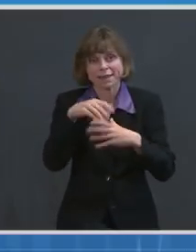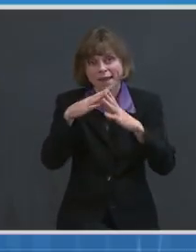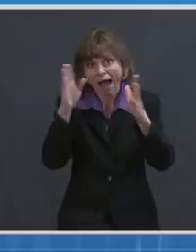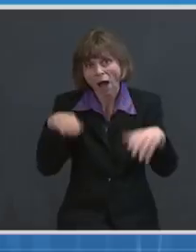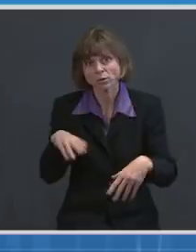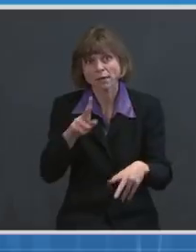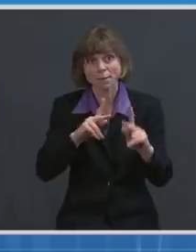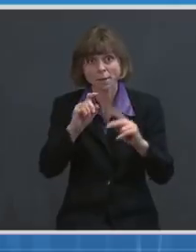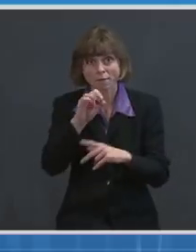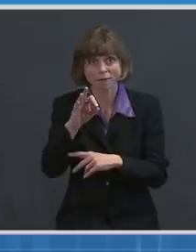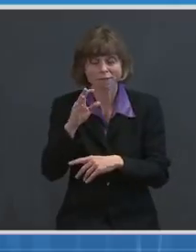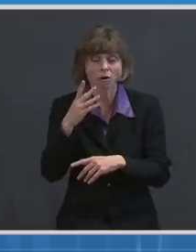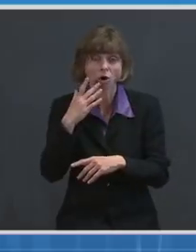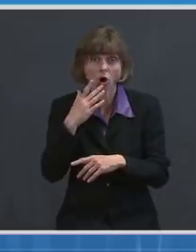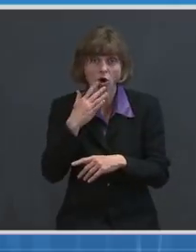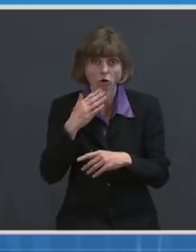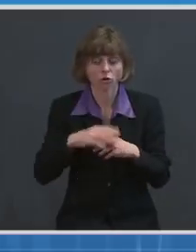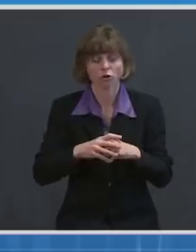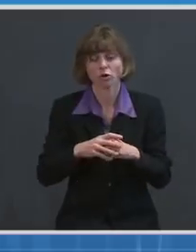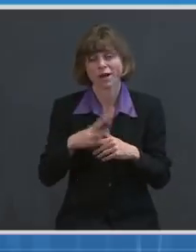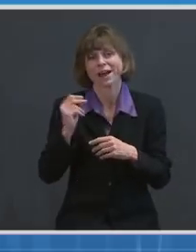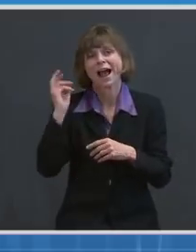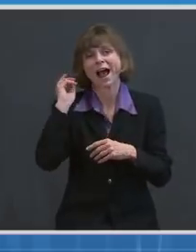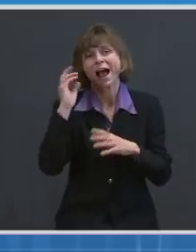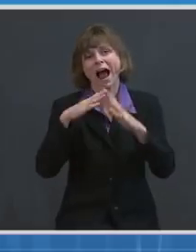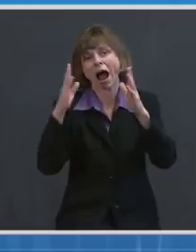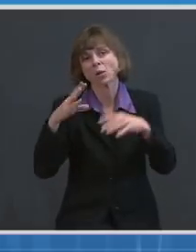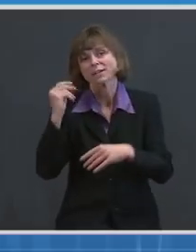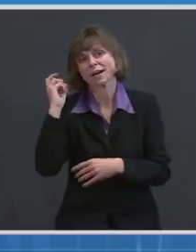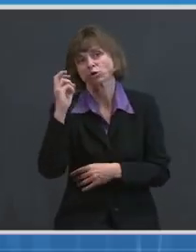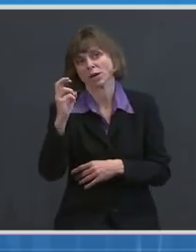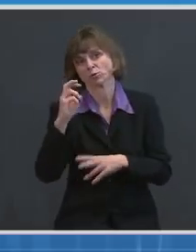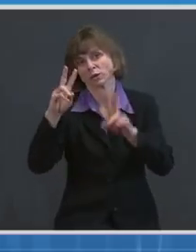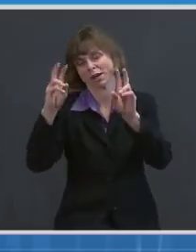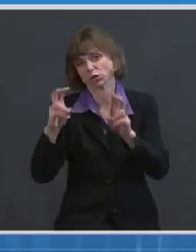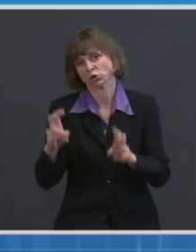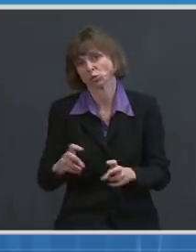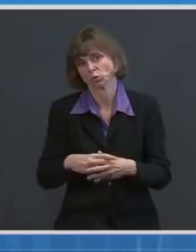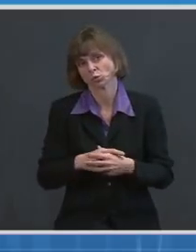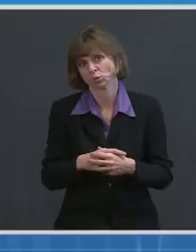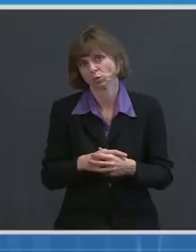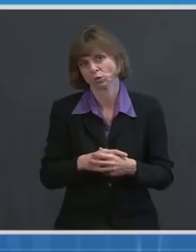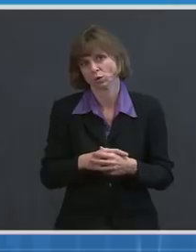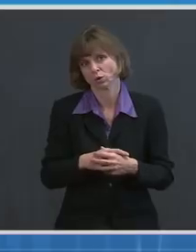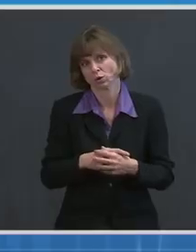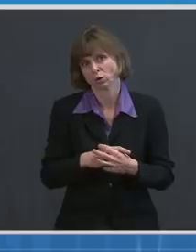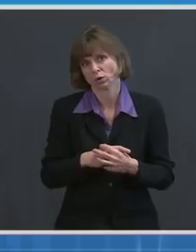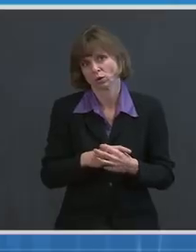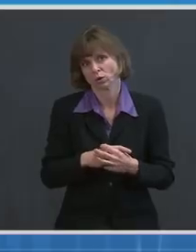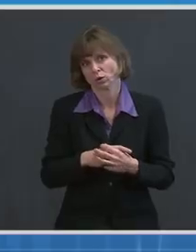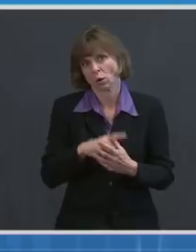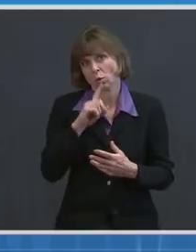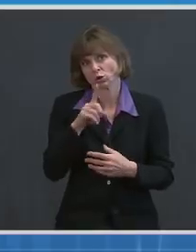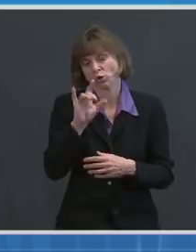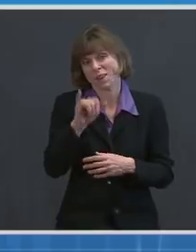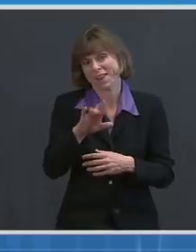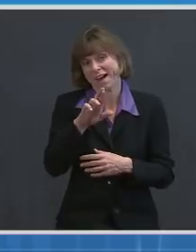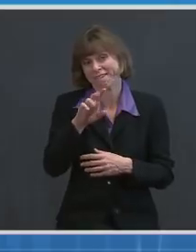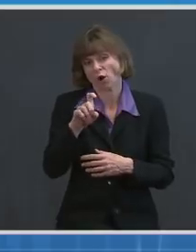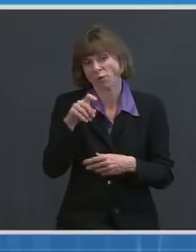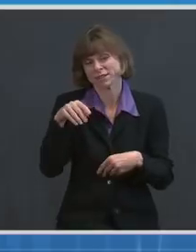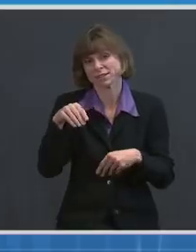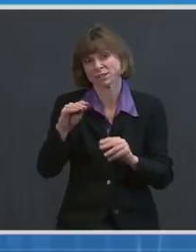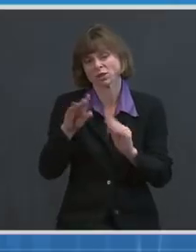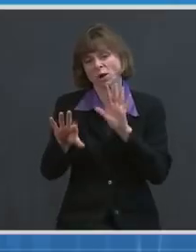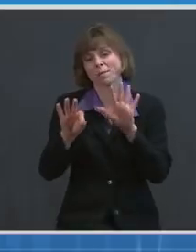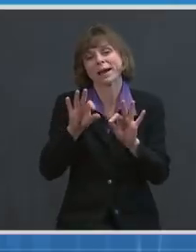as housing types and transportation dynamics. So we're going to press toward this mark to ensure that pharmacies are selecting the communities with the